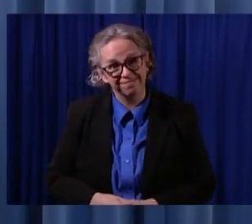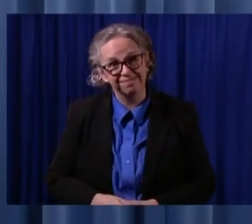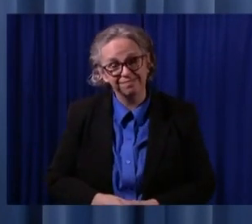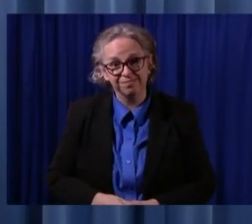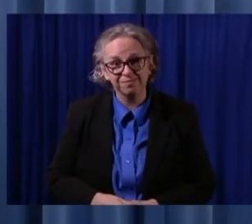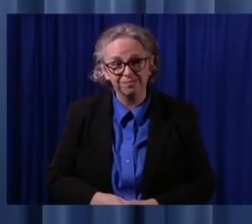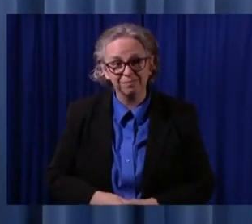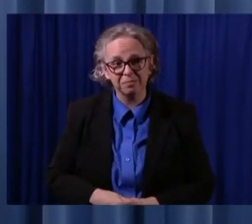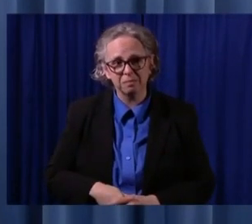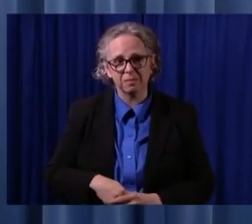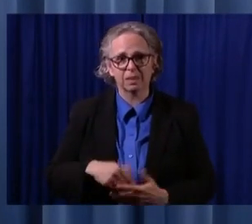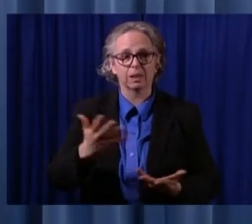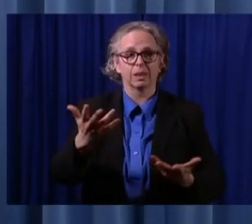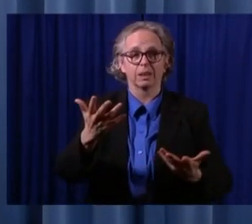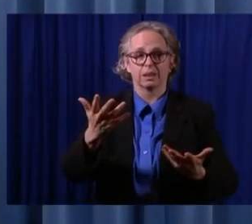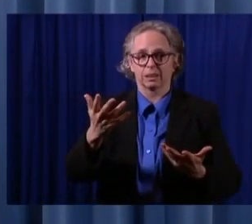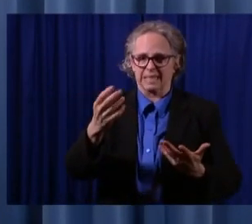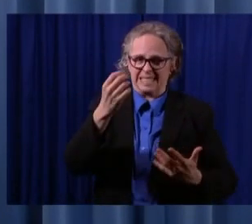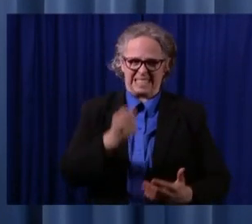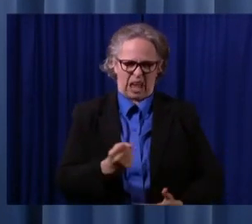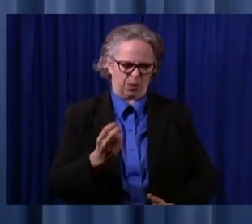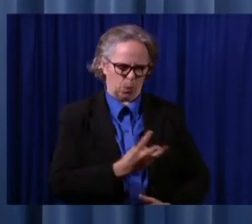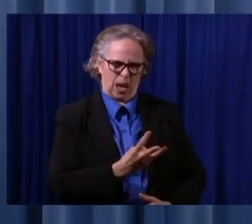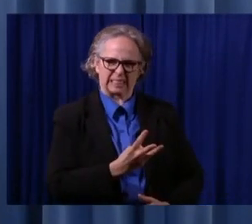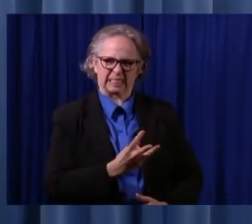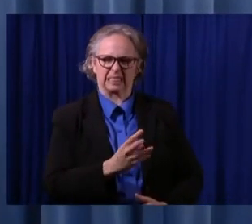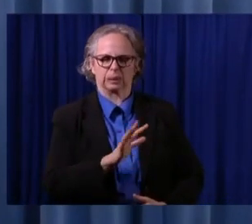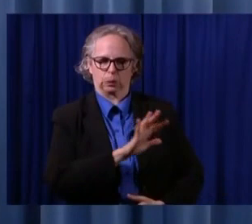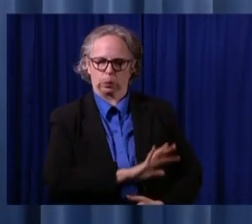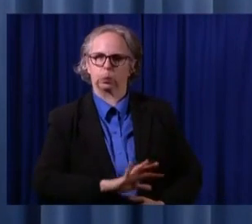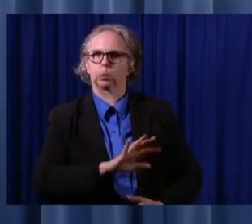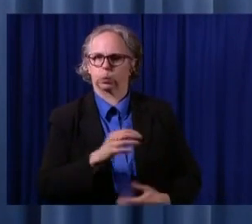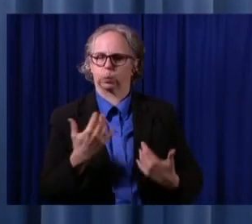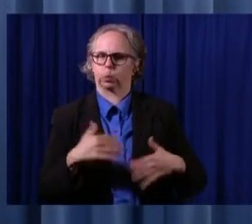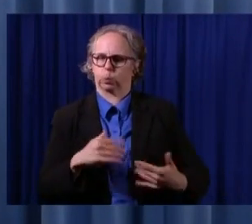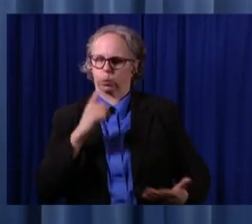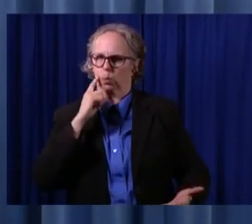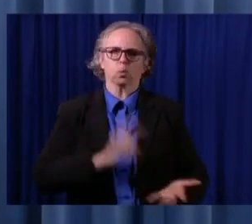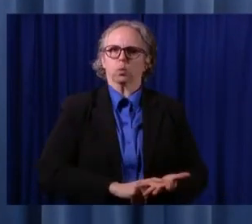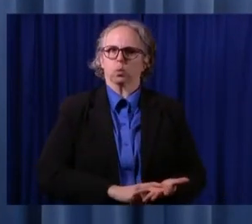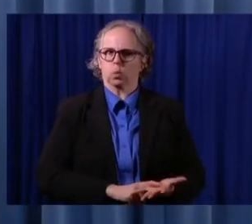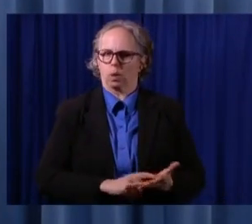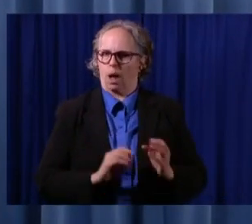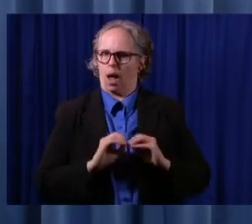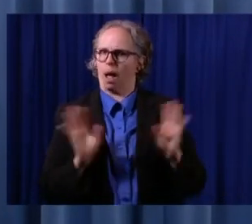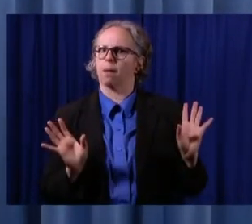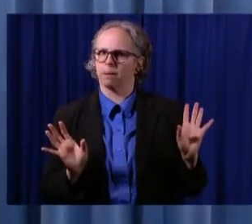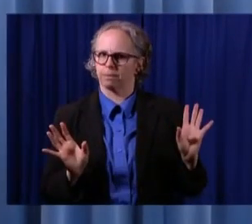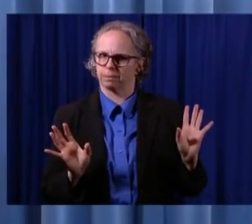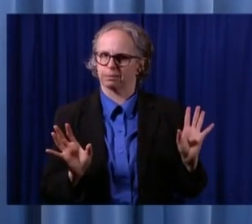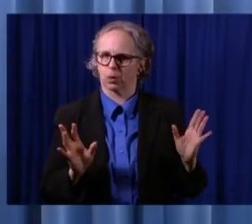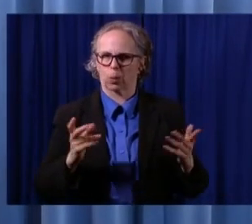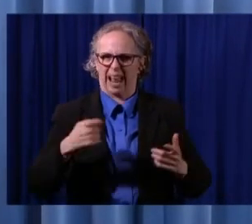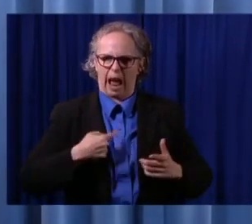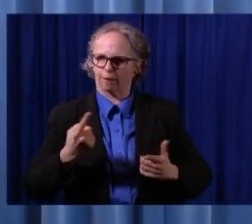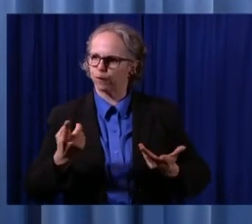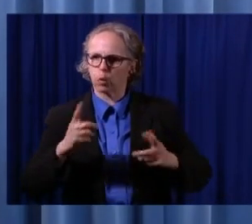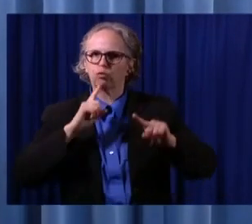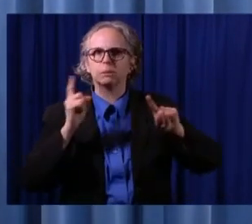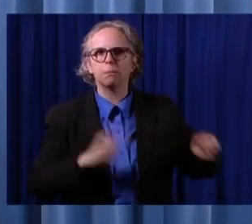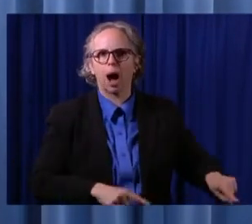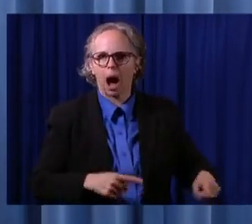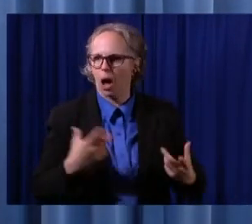in southwest Ohio is something we clearly need to respond to. So